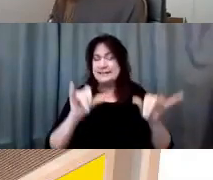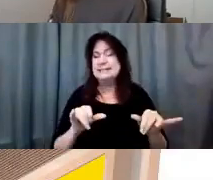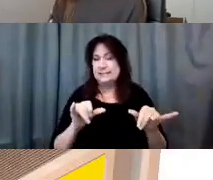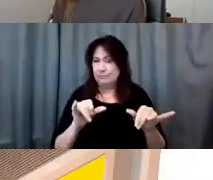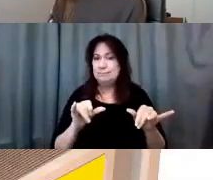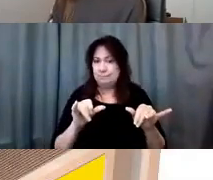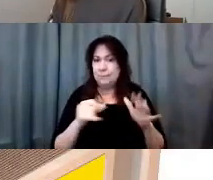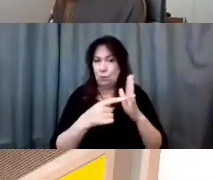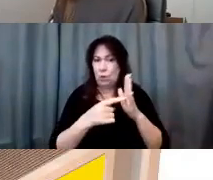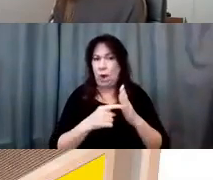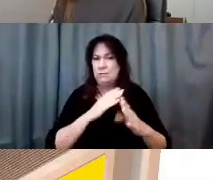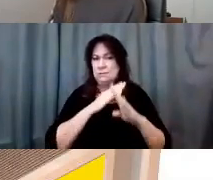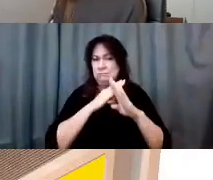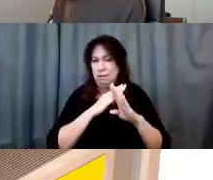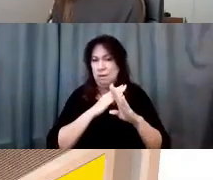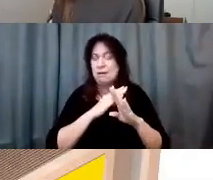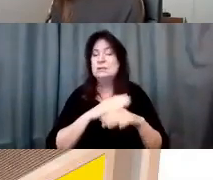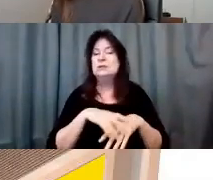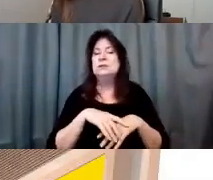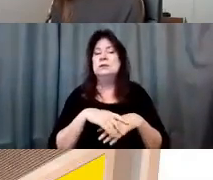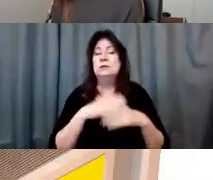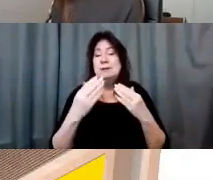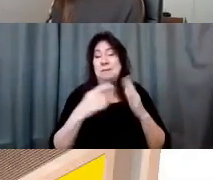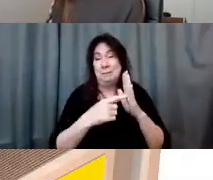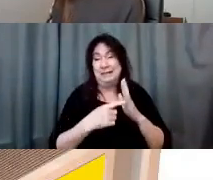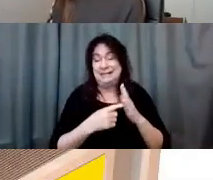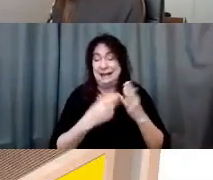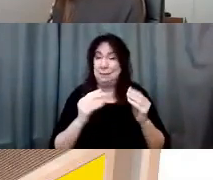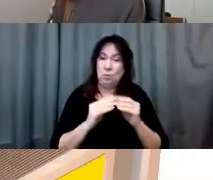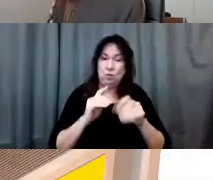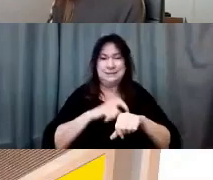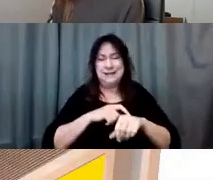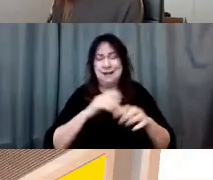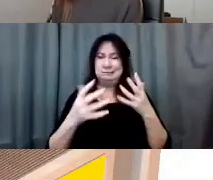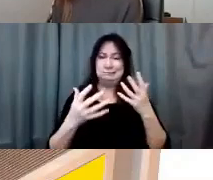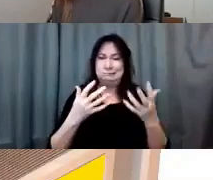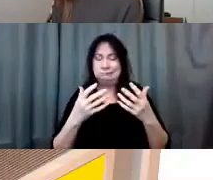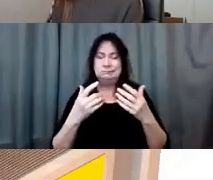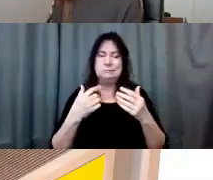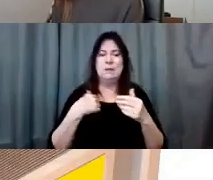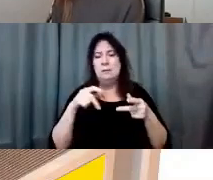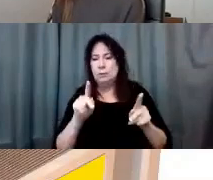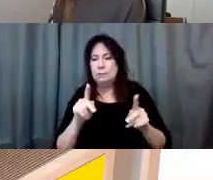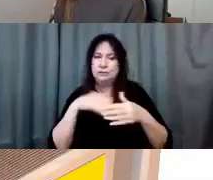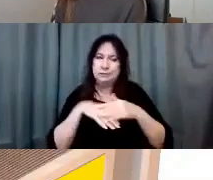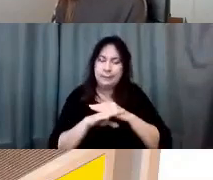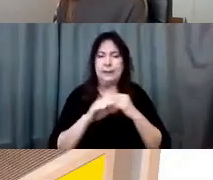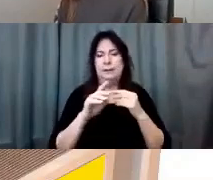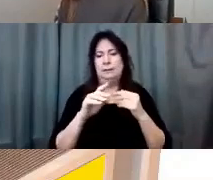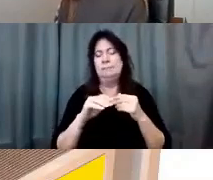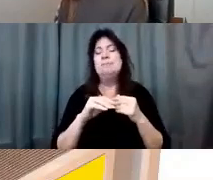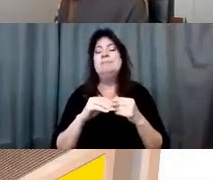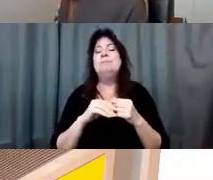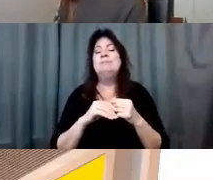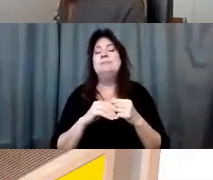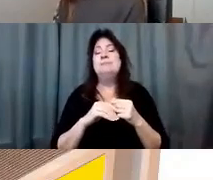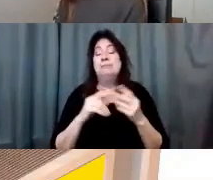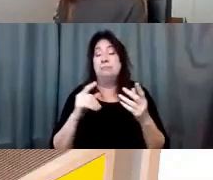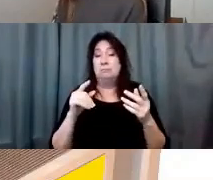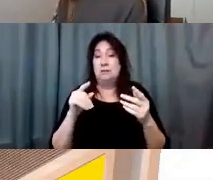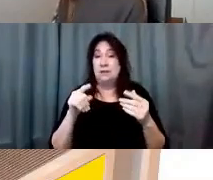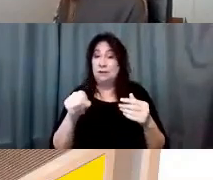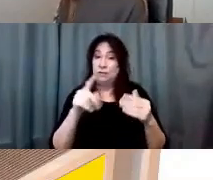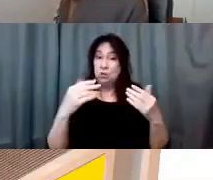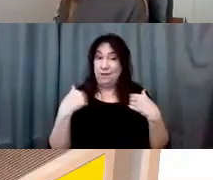blocked. And if that's the case, it may take some time to have permission to view them. If you